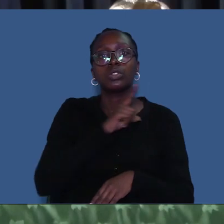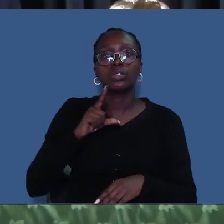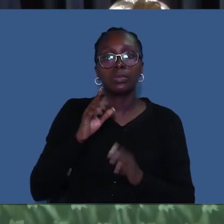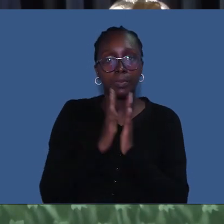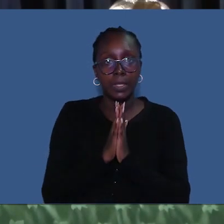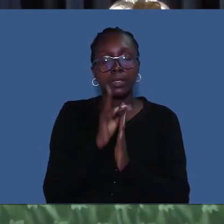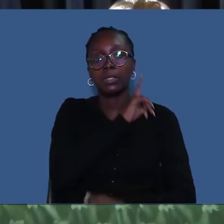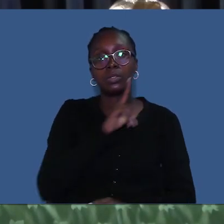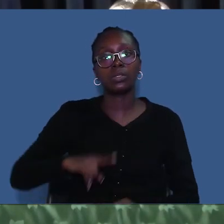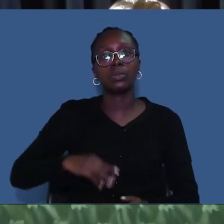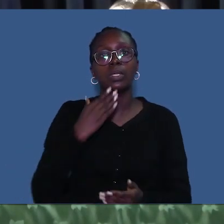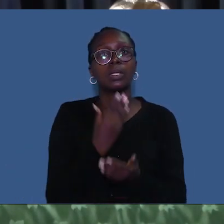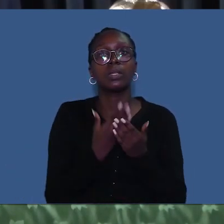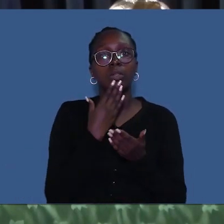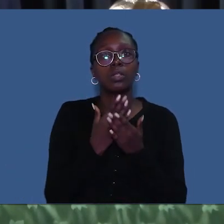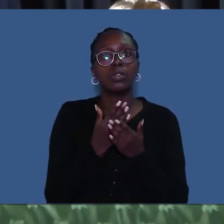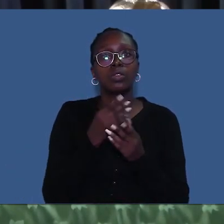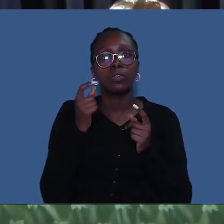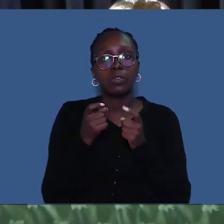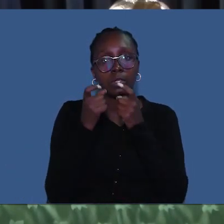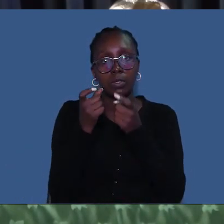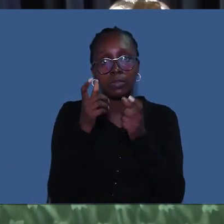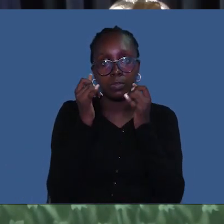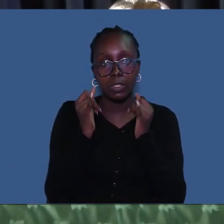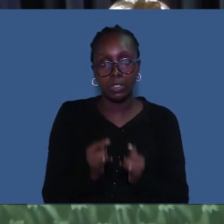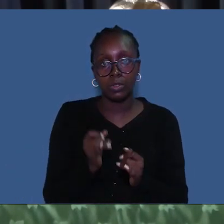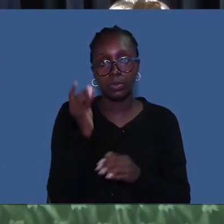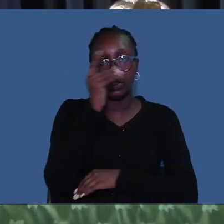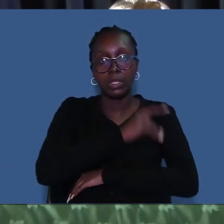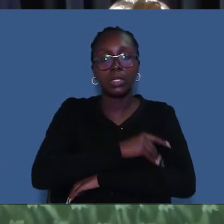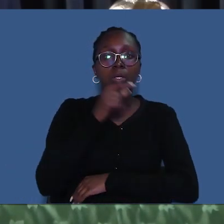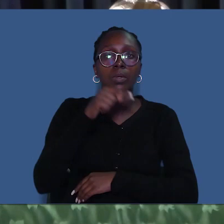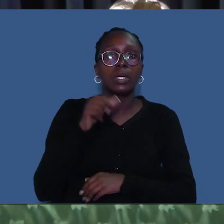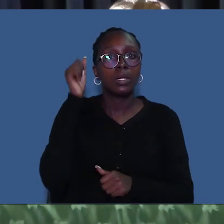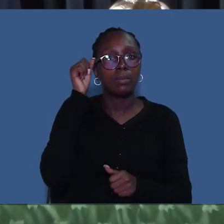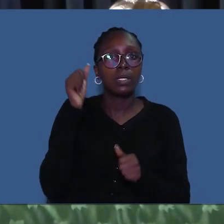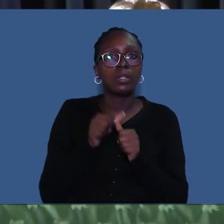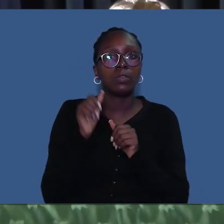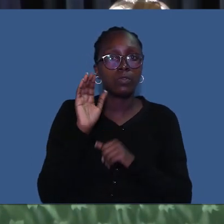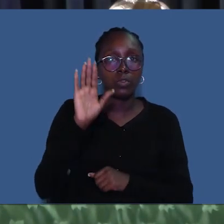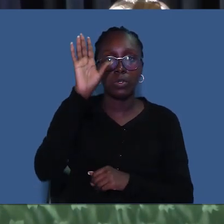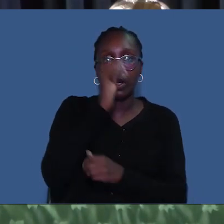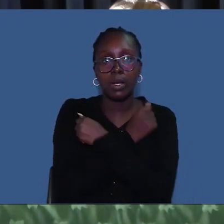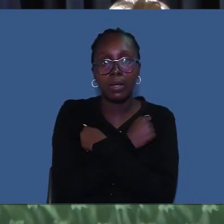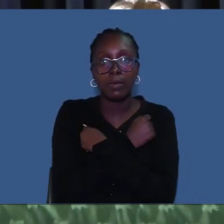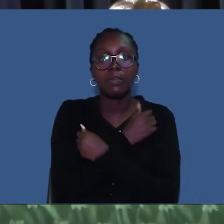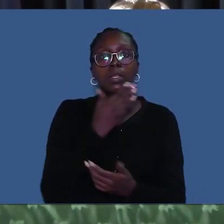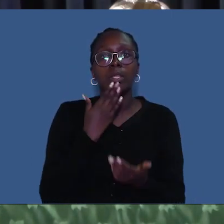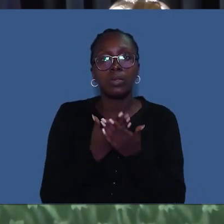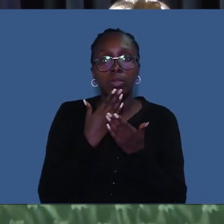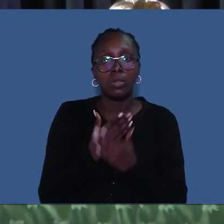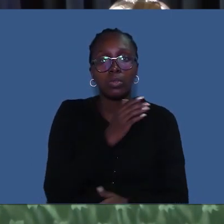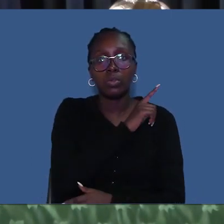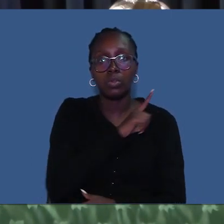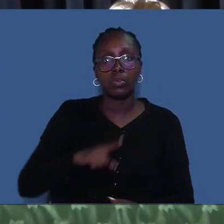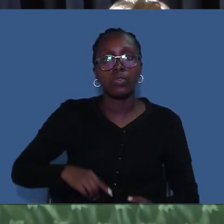the gift of a new day. Each time, O Lord, we are reminded of your love. We are reminded of your faithfulness. We thank you, Lord, for the opportunity always